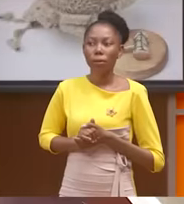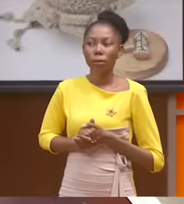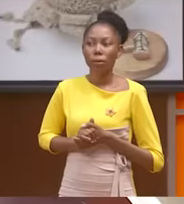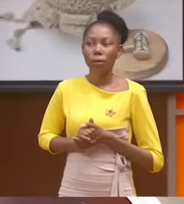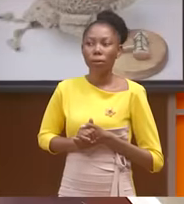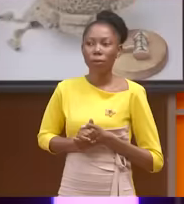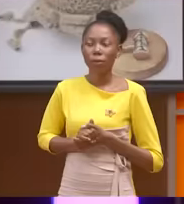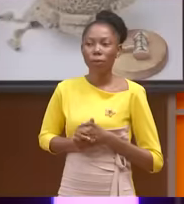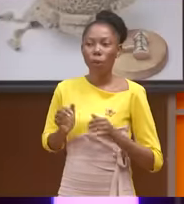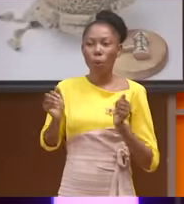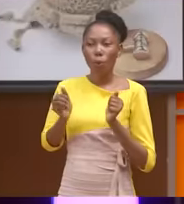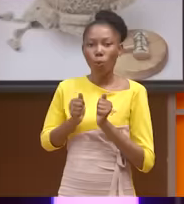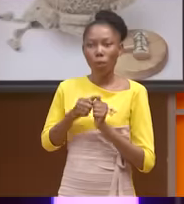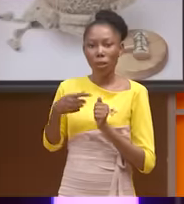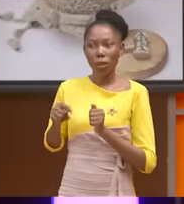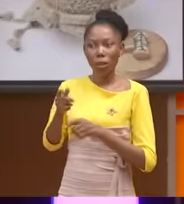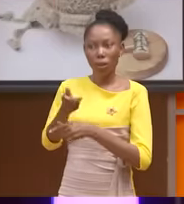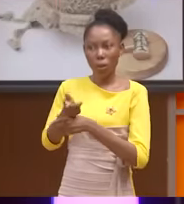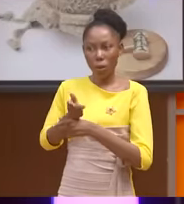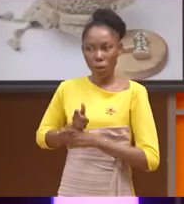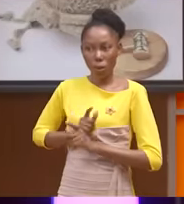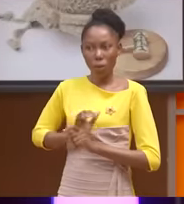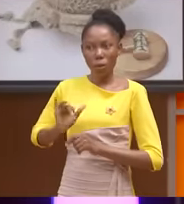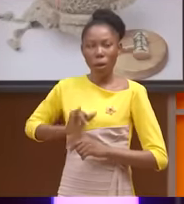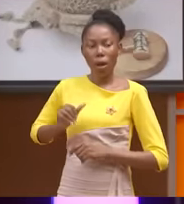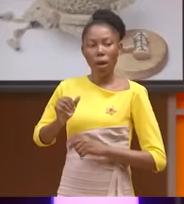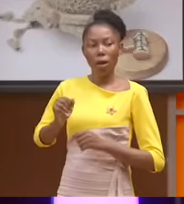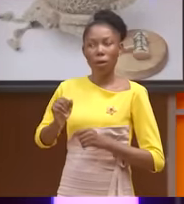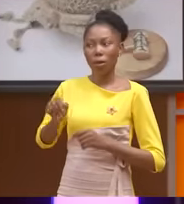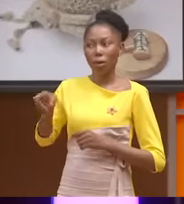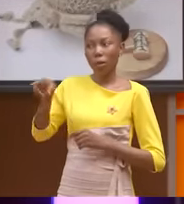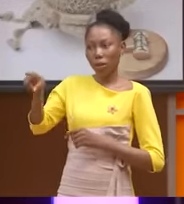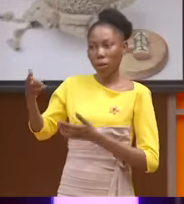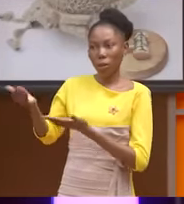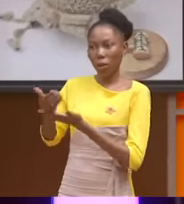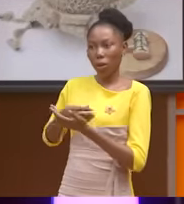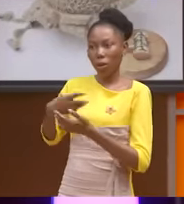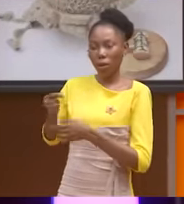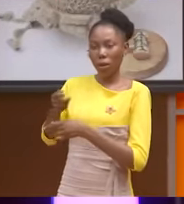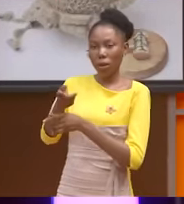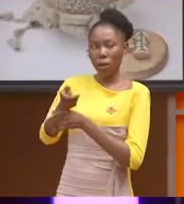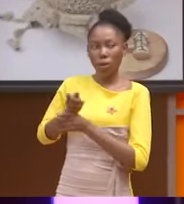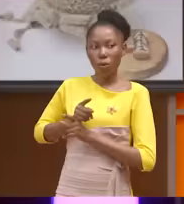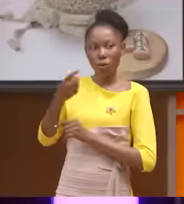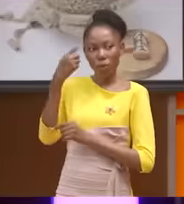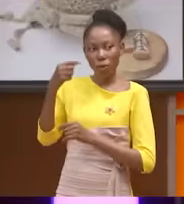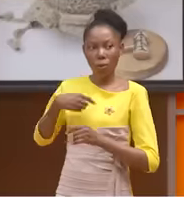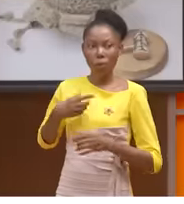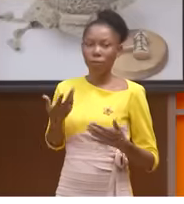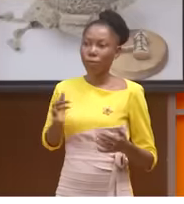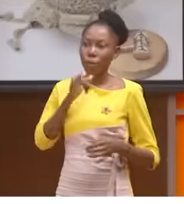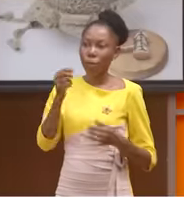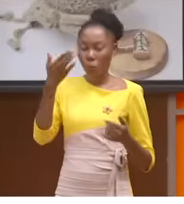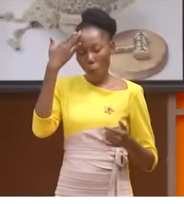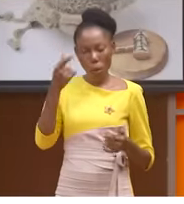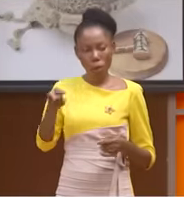With in regards to the loan I got that he took from me and I'm yet to pay, what about that? And also... That's not why you're